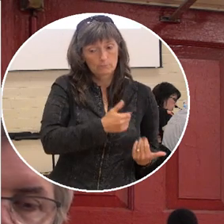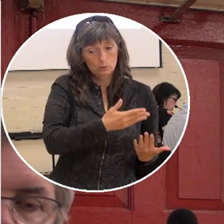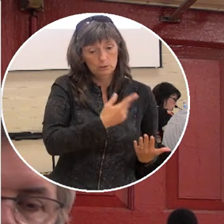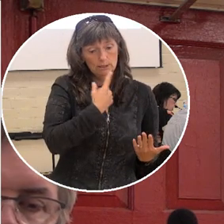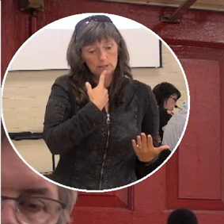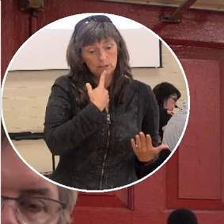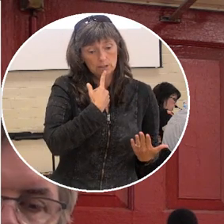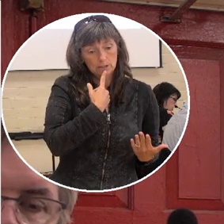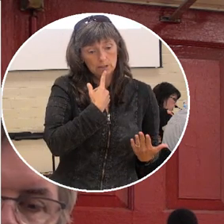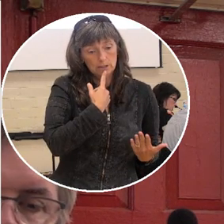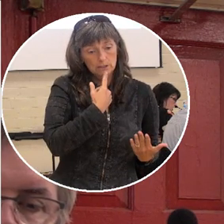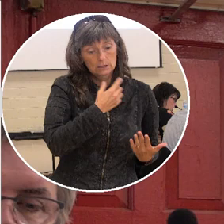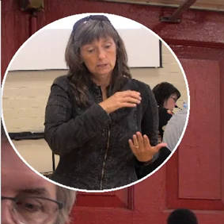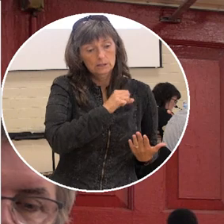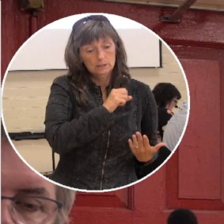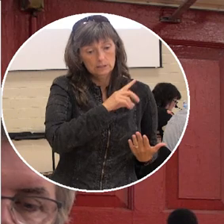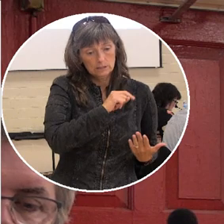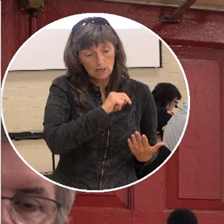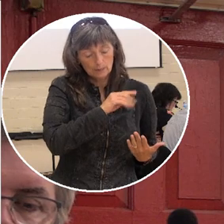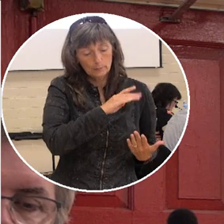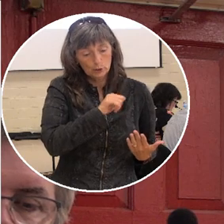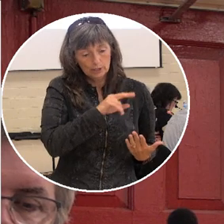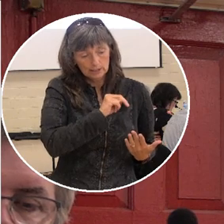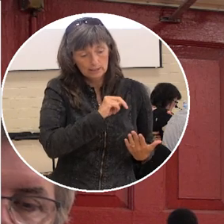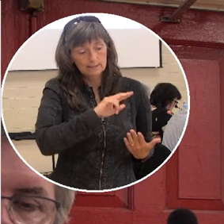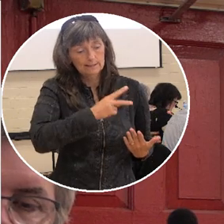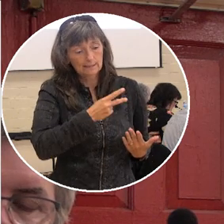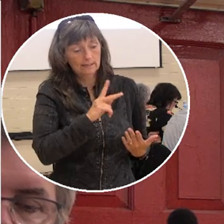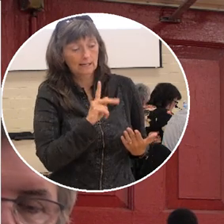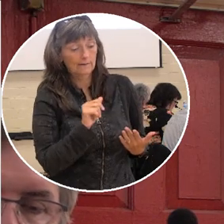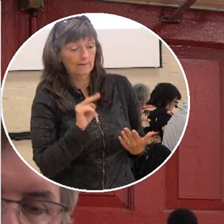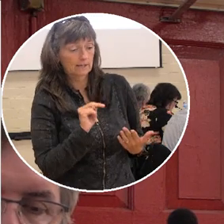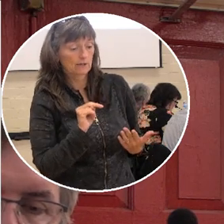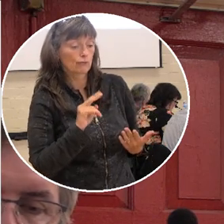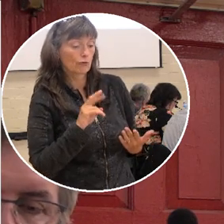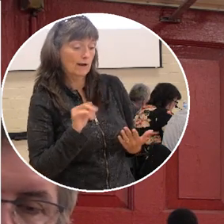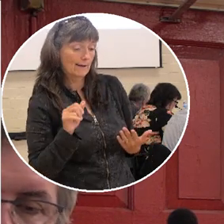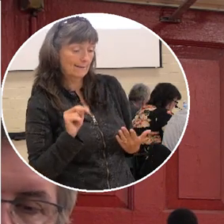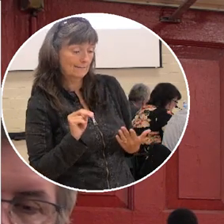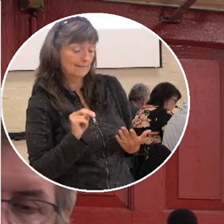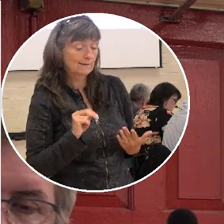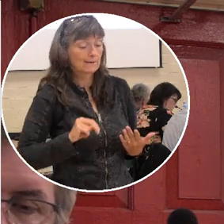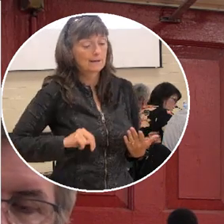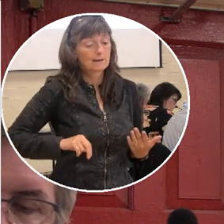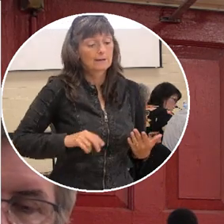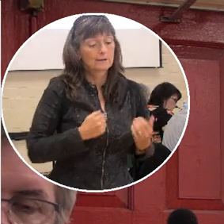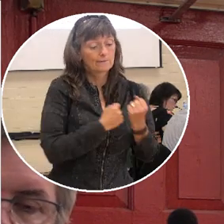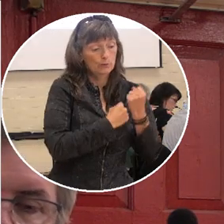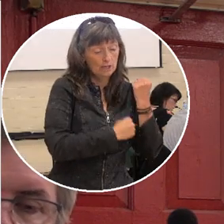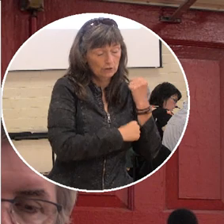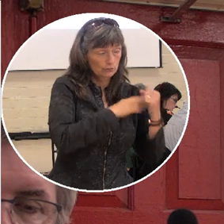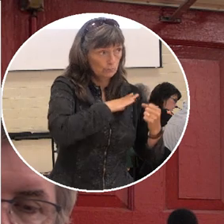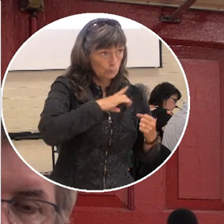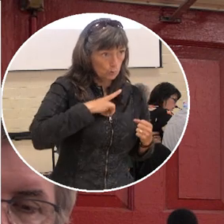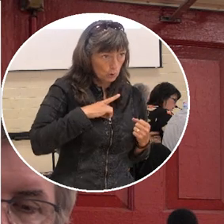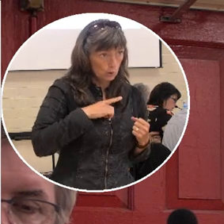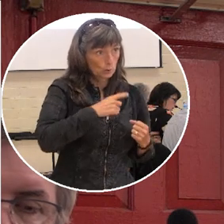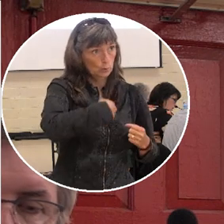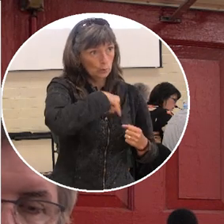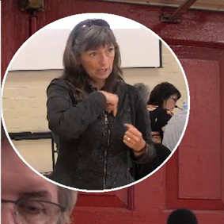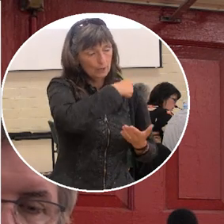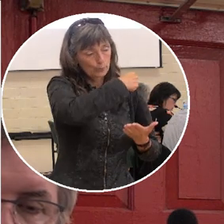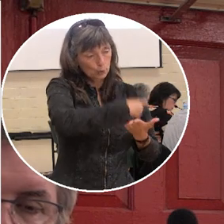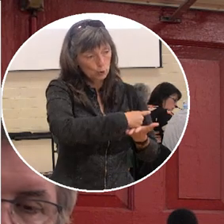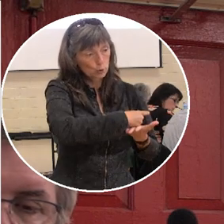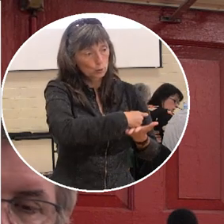that by Scott Burden, seconded by Kevin Ryan, that the Newfoundland Labrador Education Foundation Board approved the list